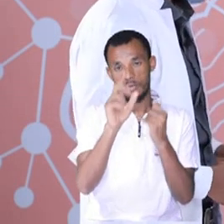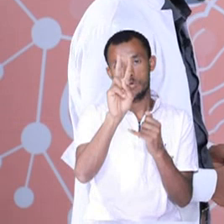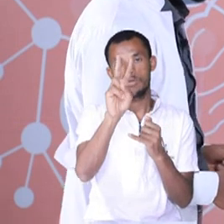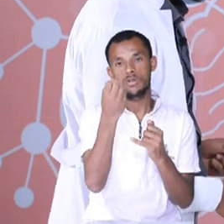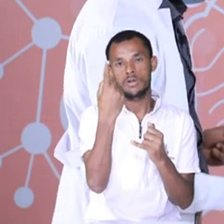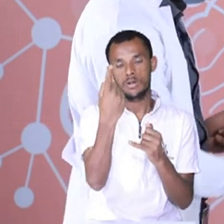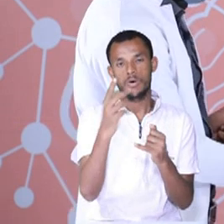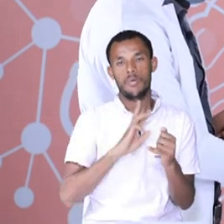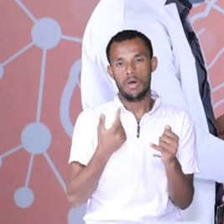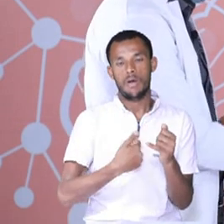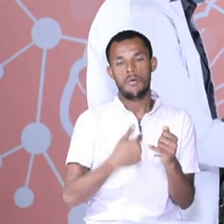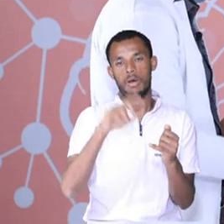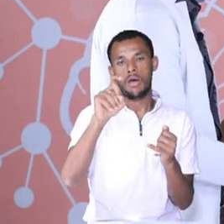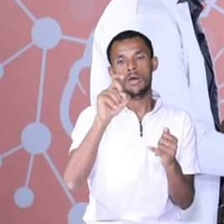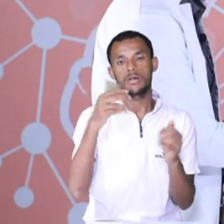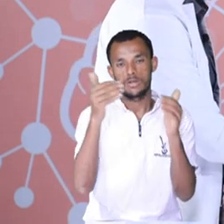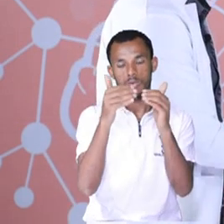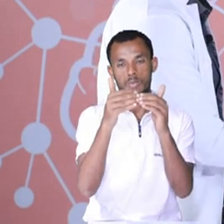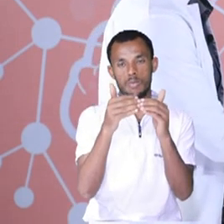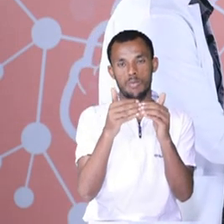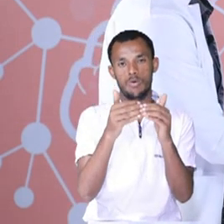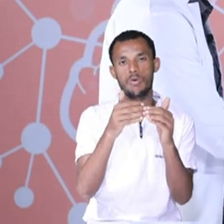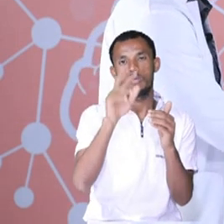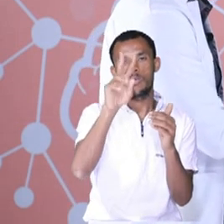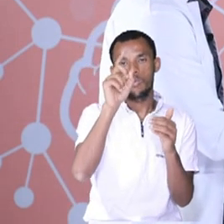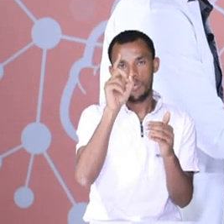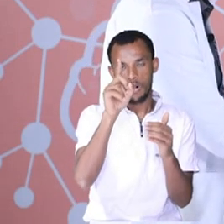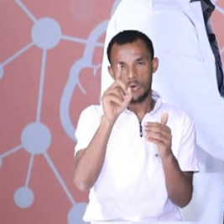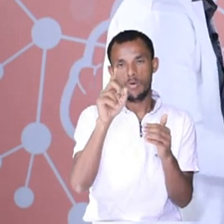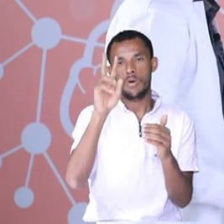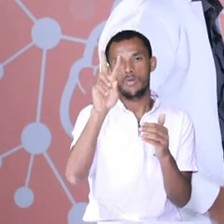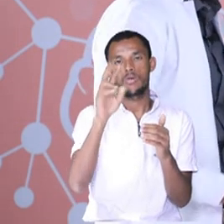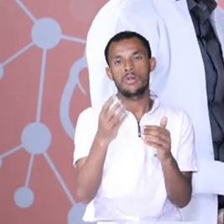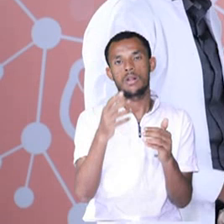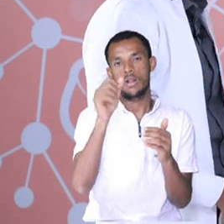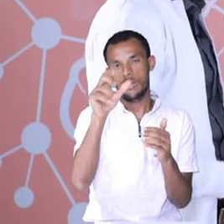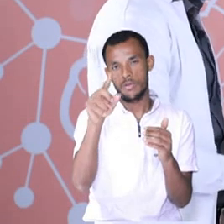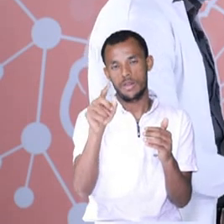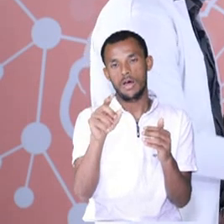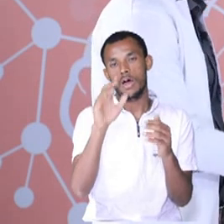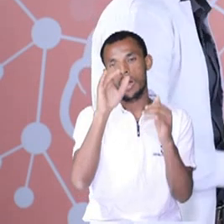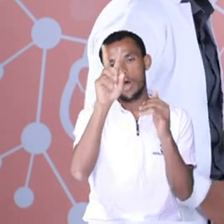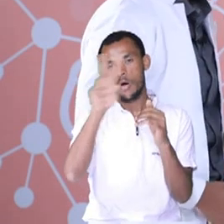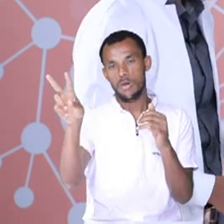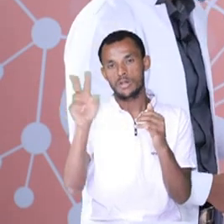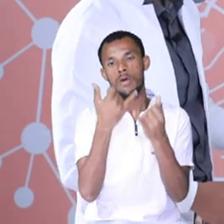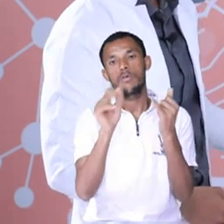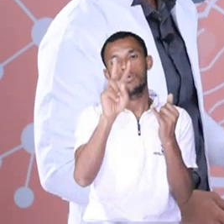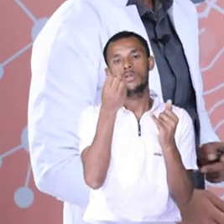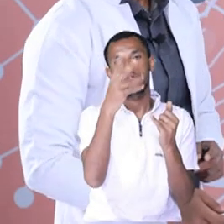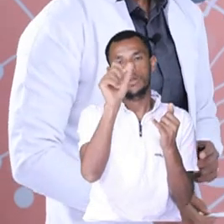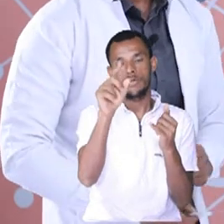we have x is equal to by 2, 1, by 2, 11. Therefore, the value of x